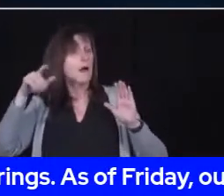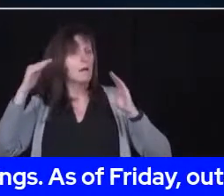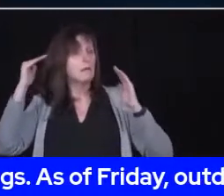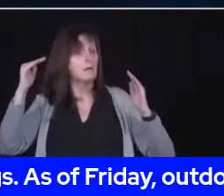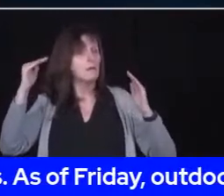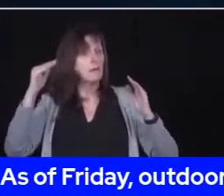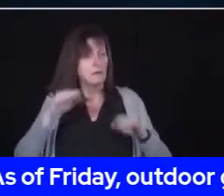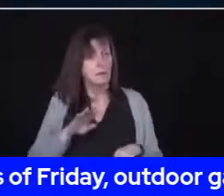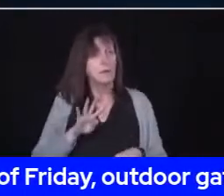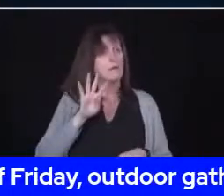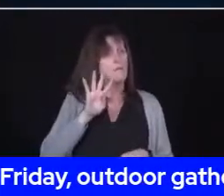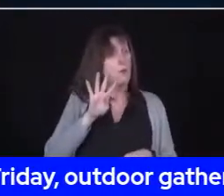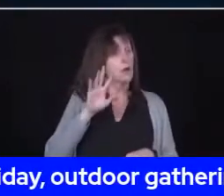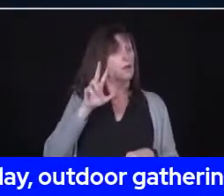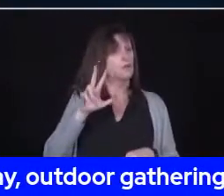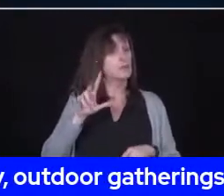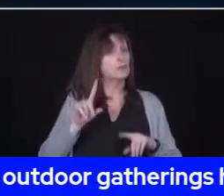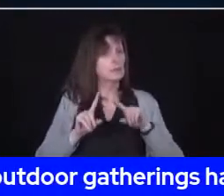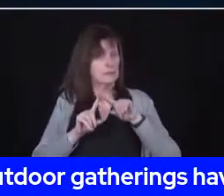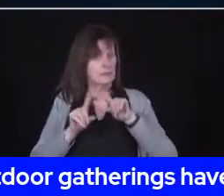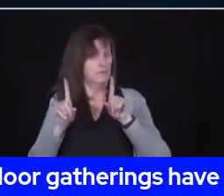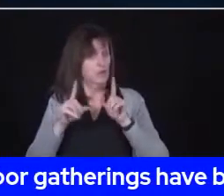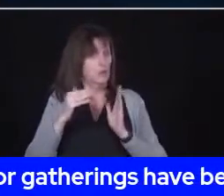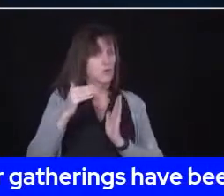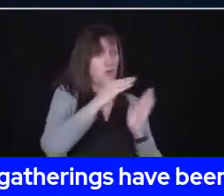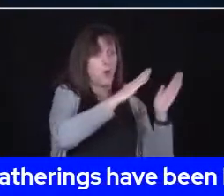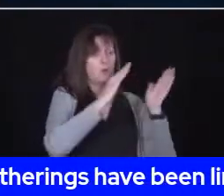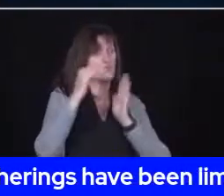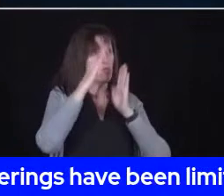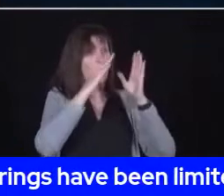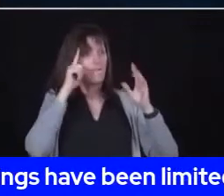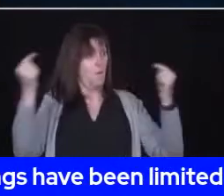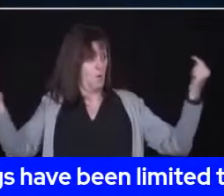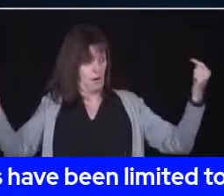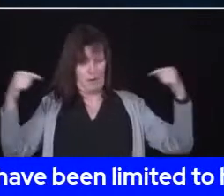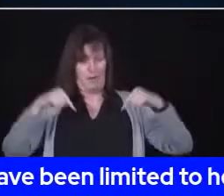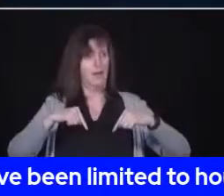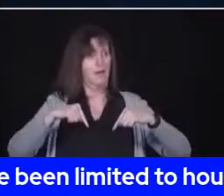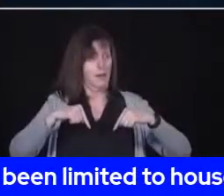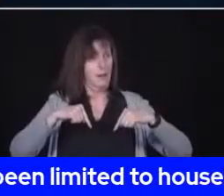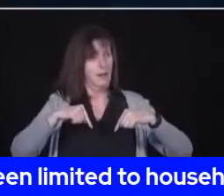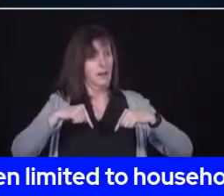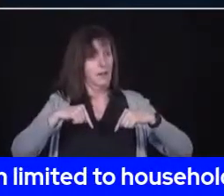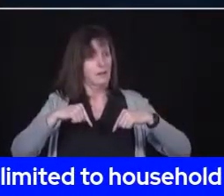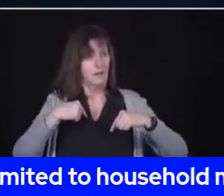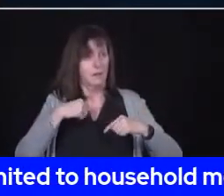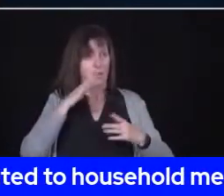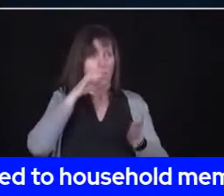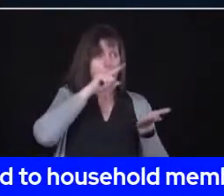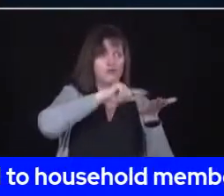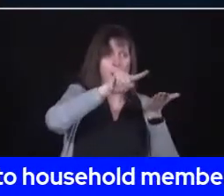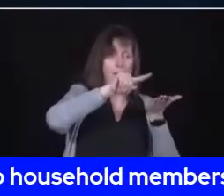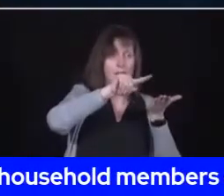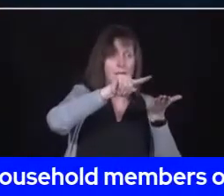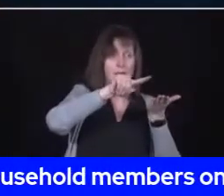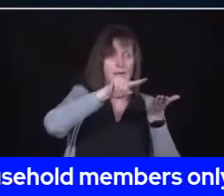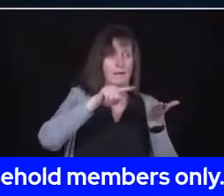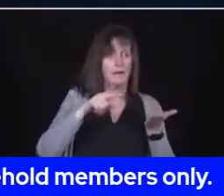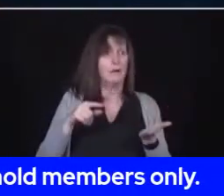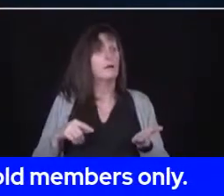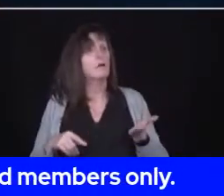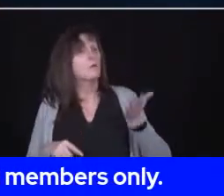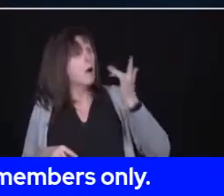road pathways through Quebec and Manitoba, and we want to check those visitors. Why are you coming into Ontario at this